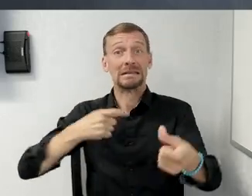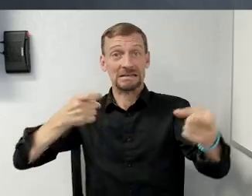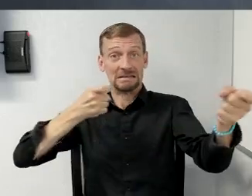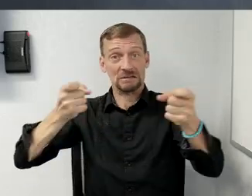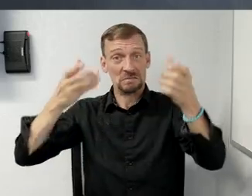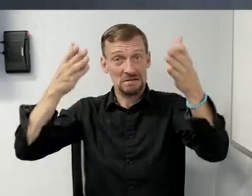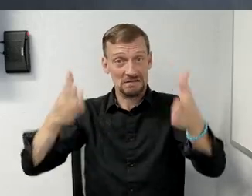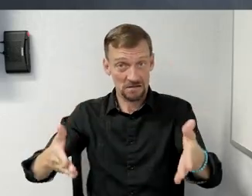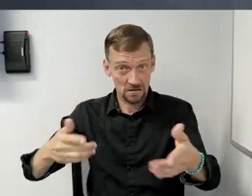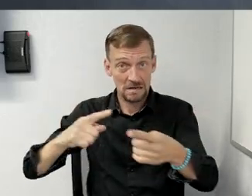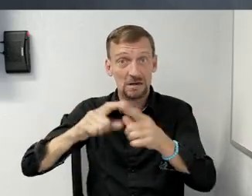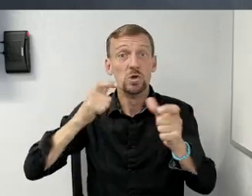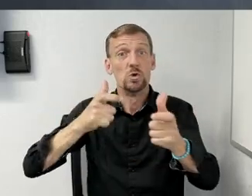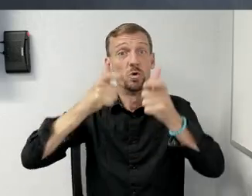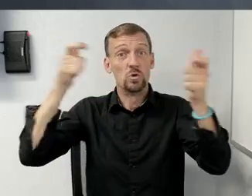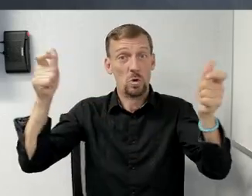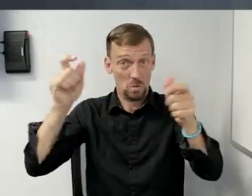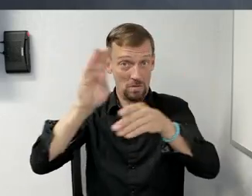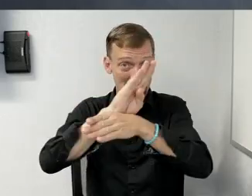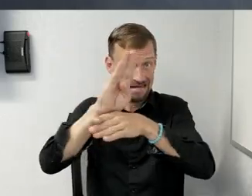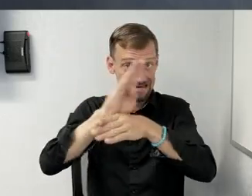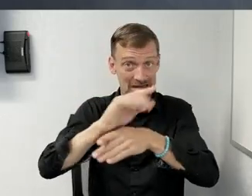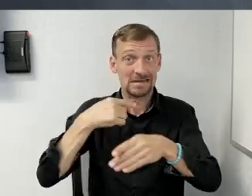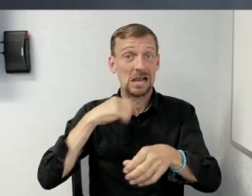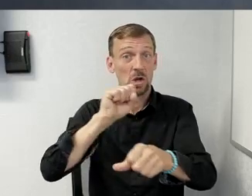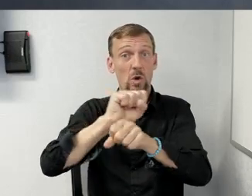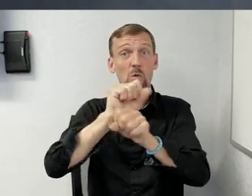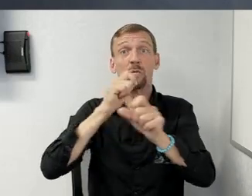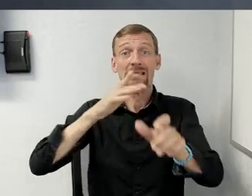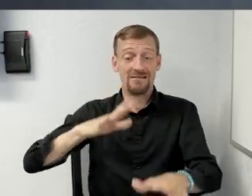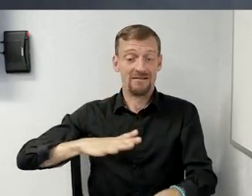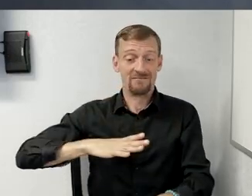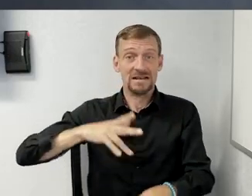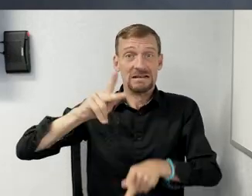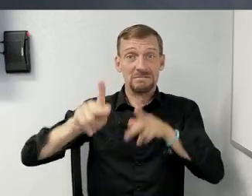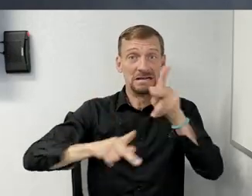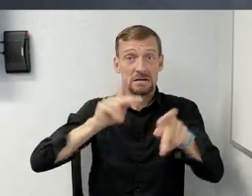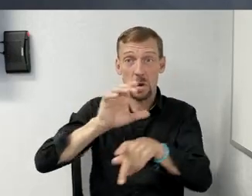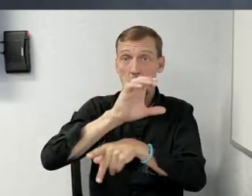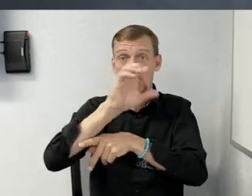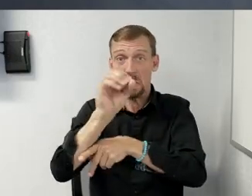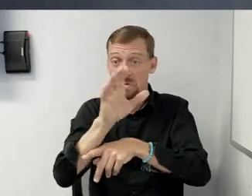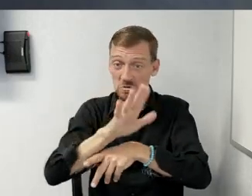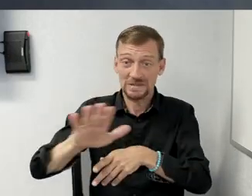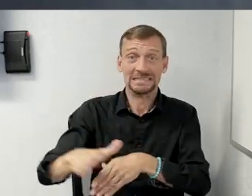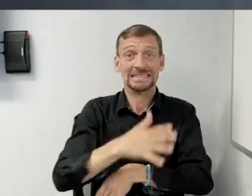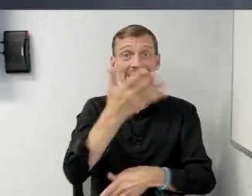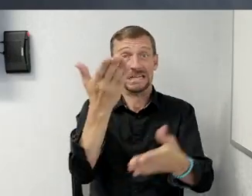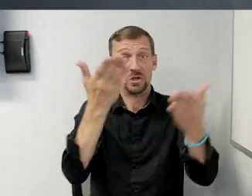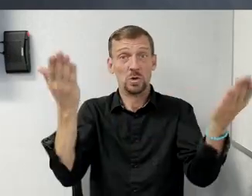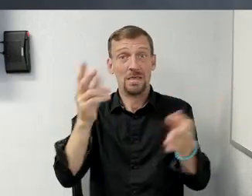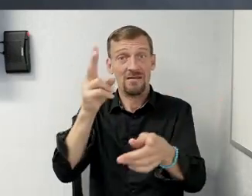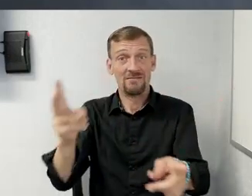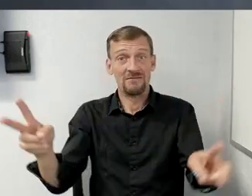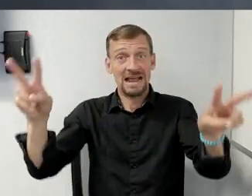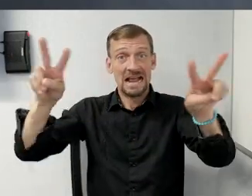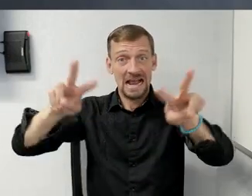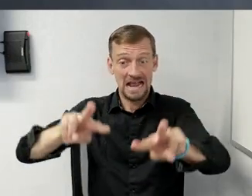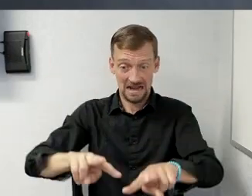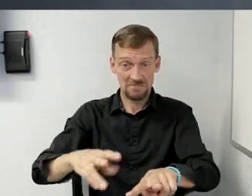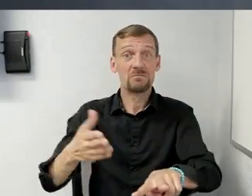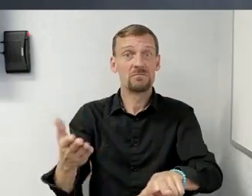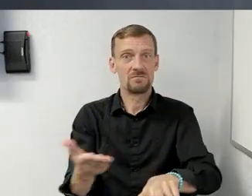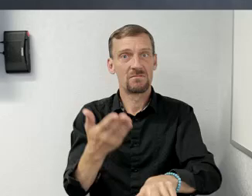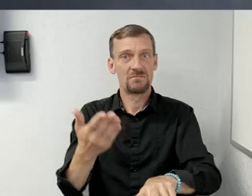manager of sizable operations. I've worked with some of the finest people, companies here in the Valley, companies that